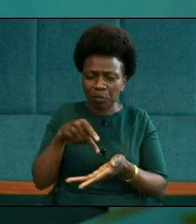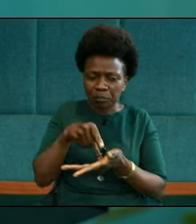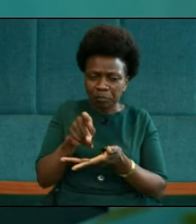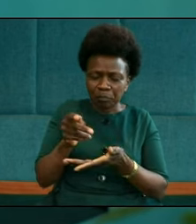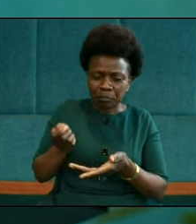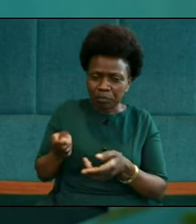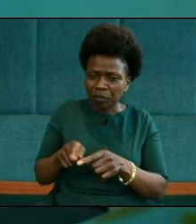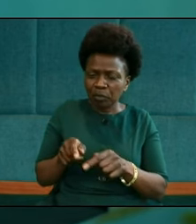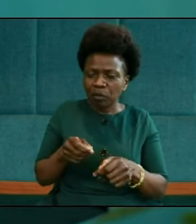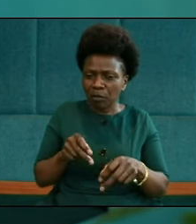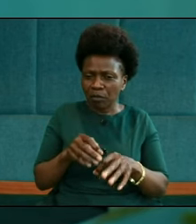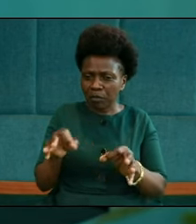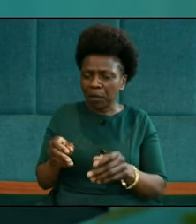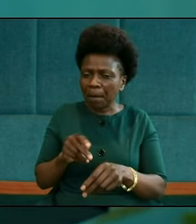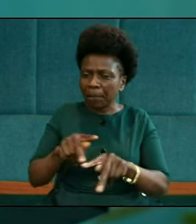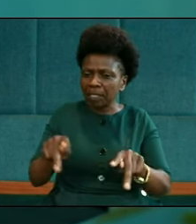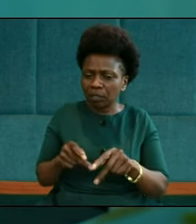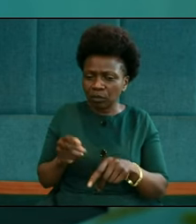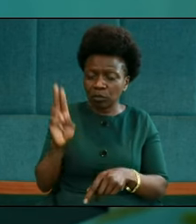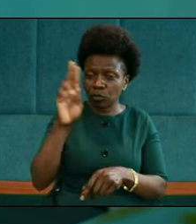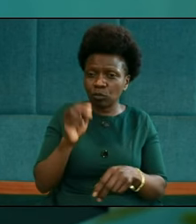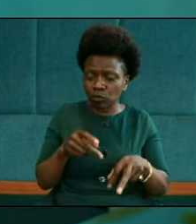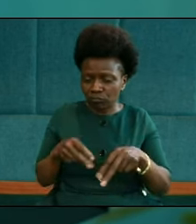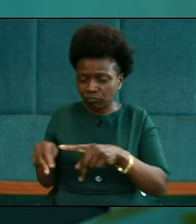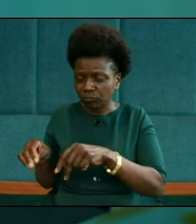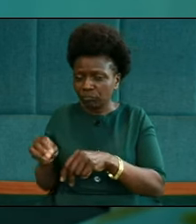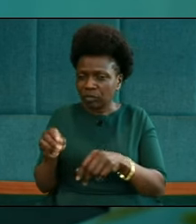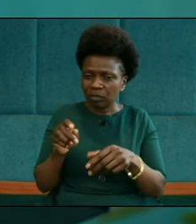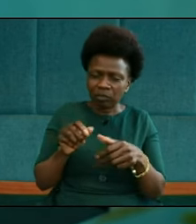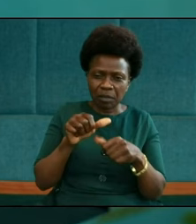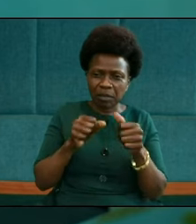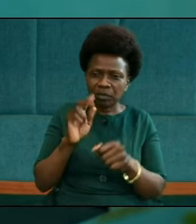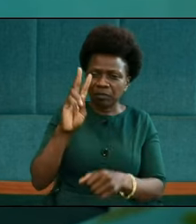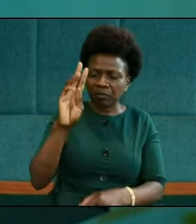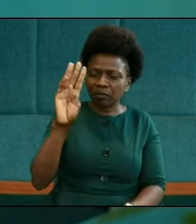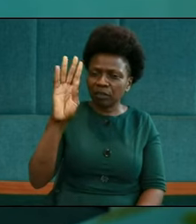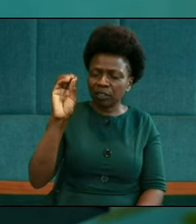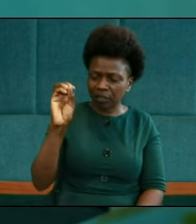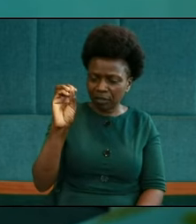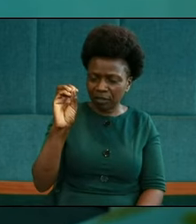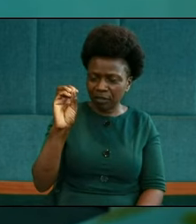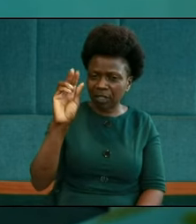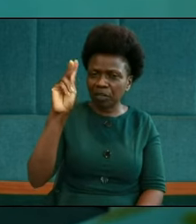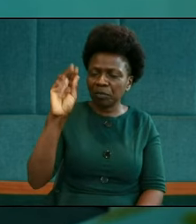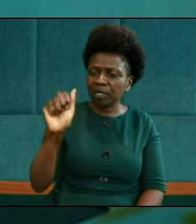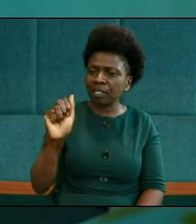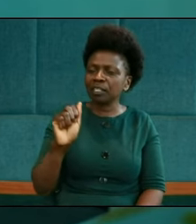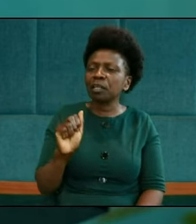female places, they used to walk like 40 kilometers or 50 kilometers with animals.